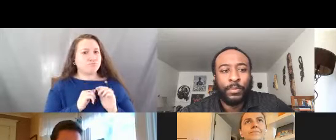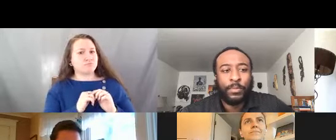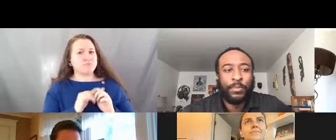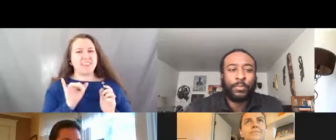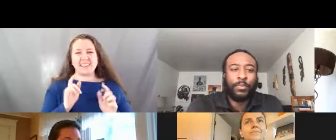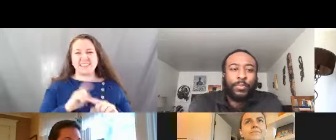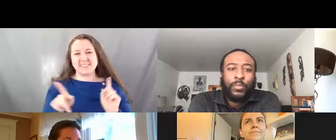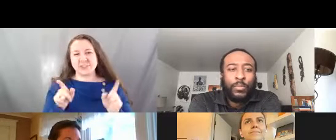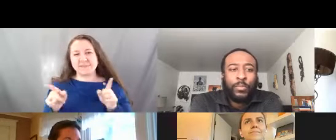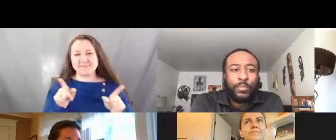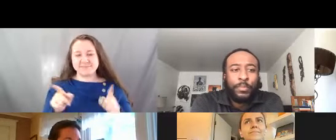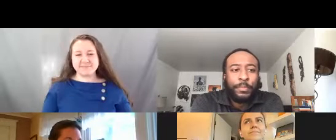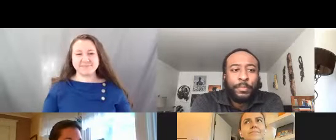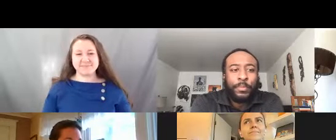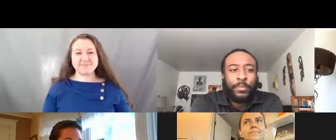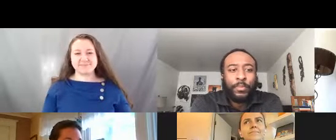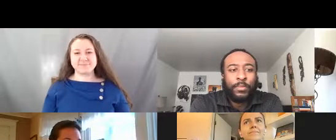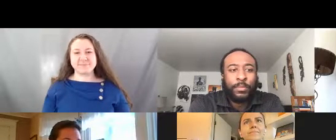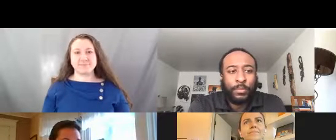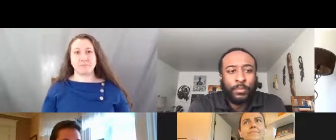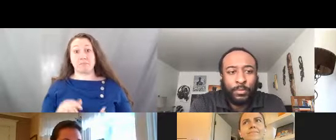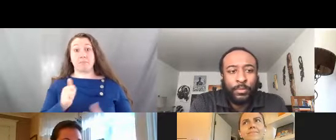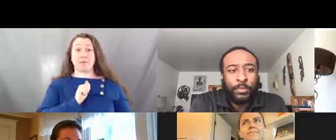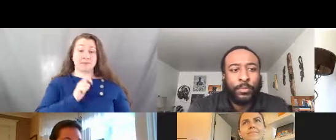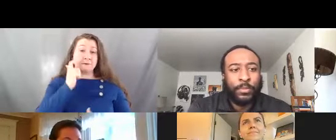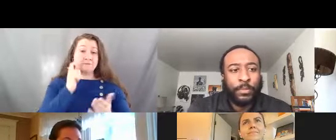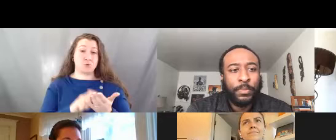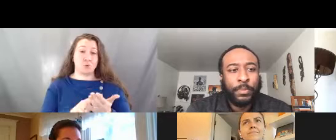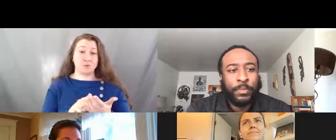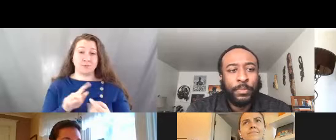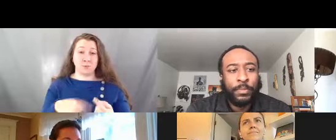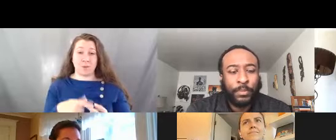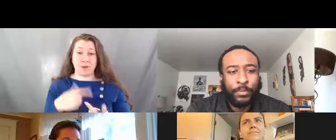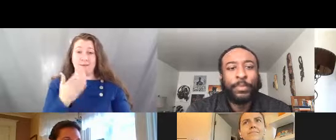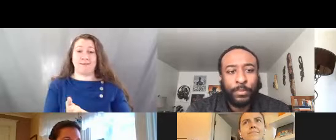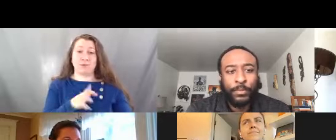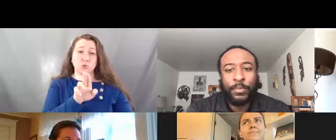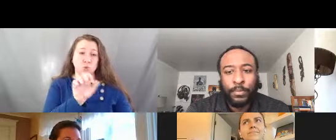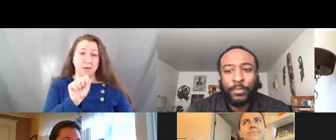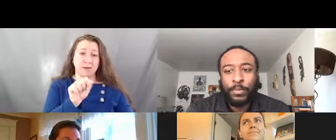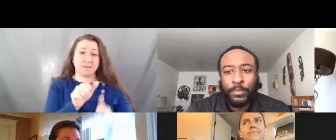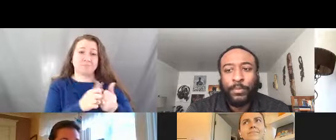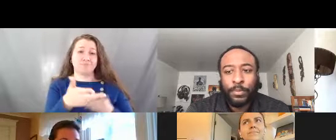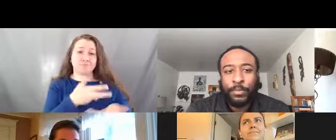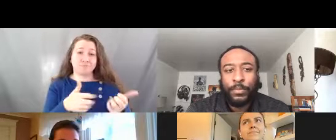so that was like the main difference that I noticed over here when it came to interacting with people.